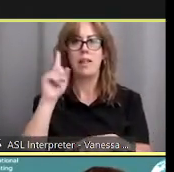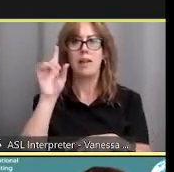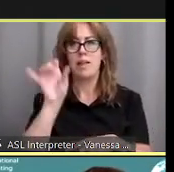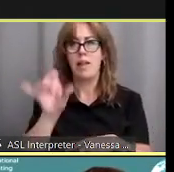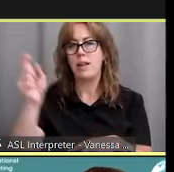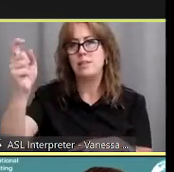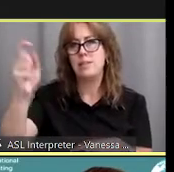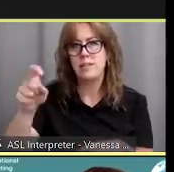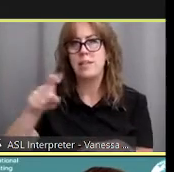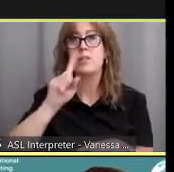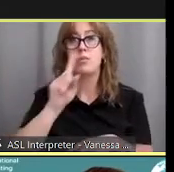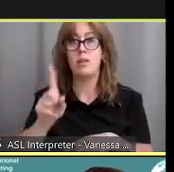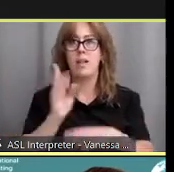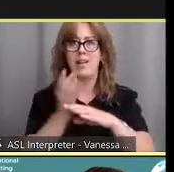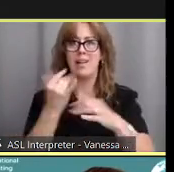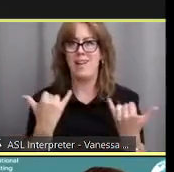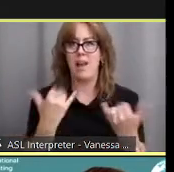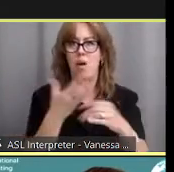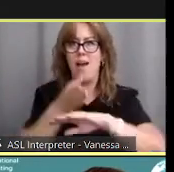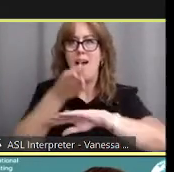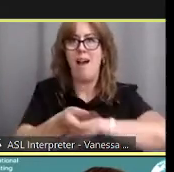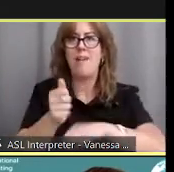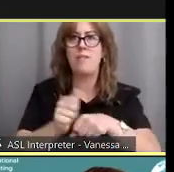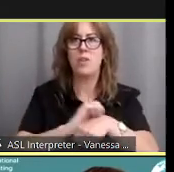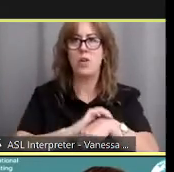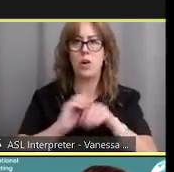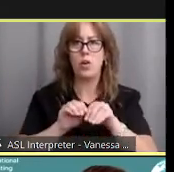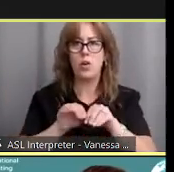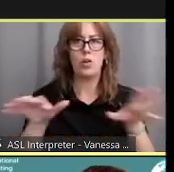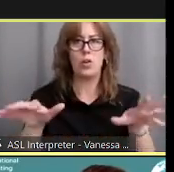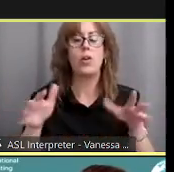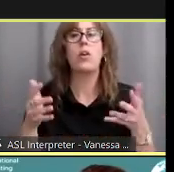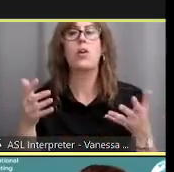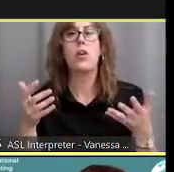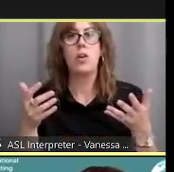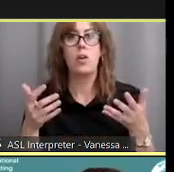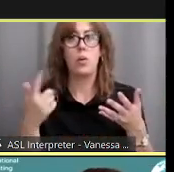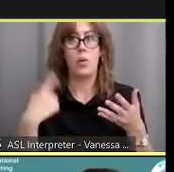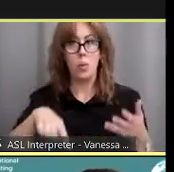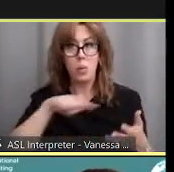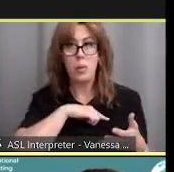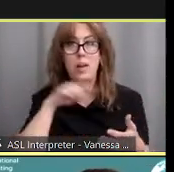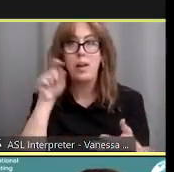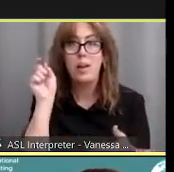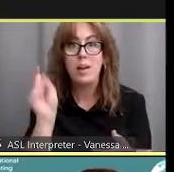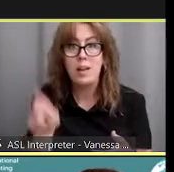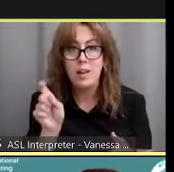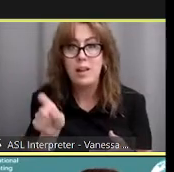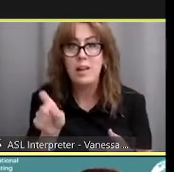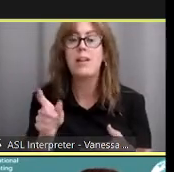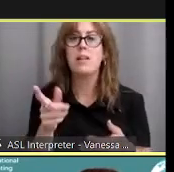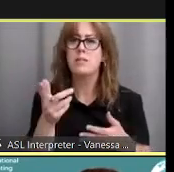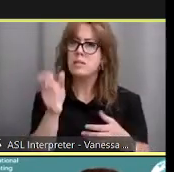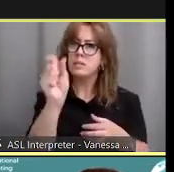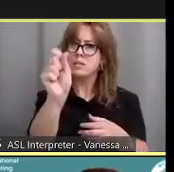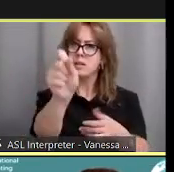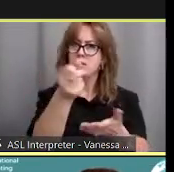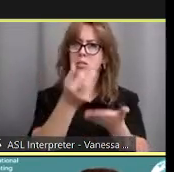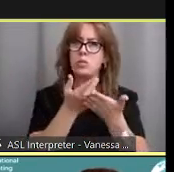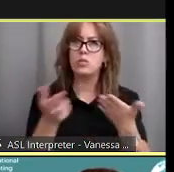more than ever, we need that. We need that. Of course, this, resources will be scarce.